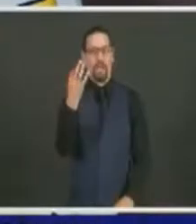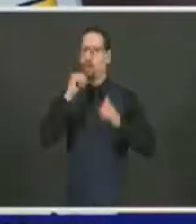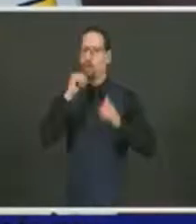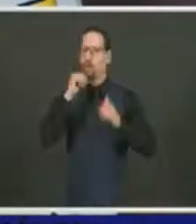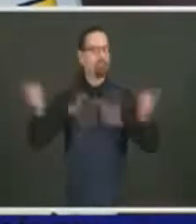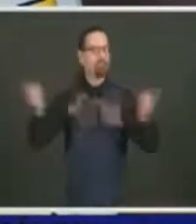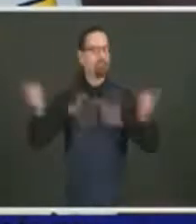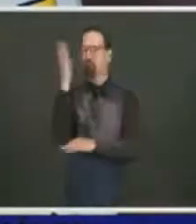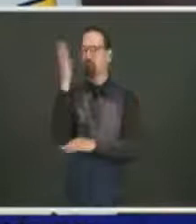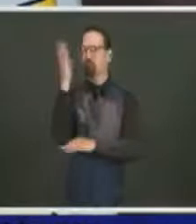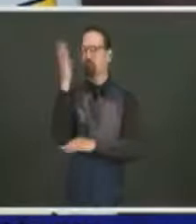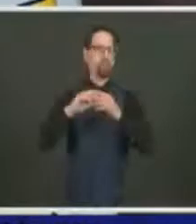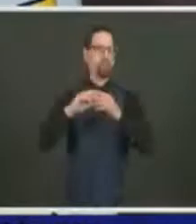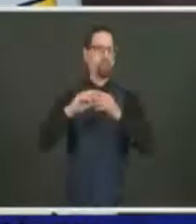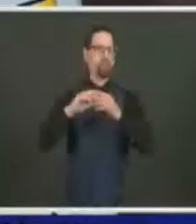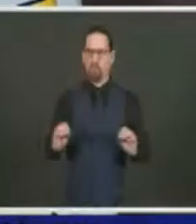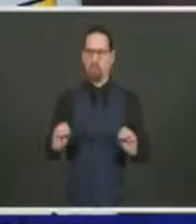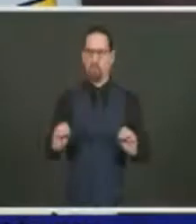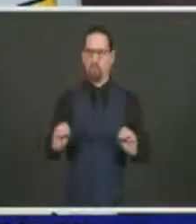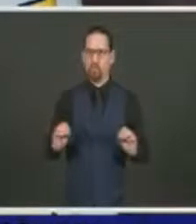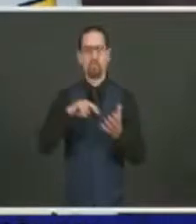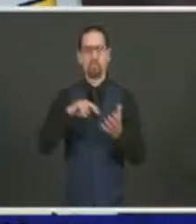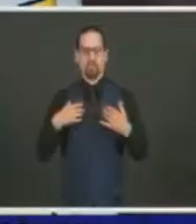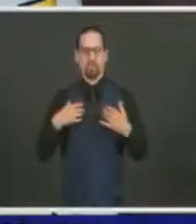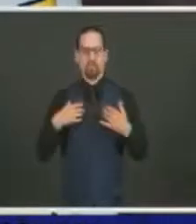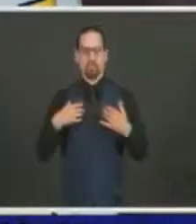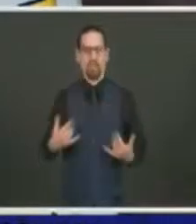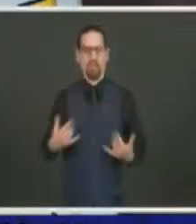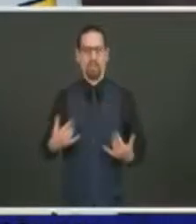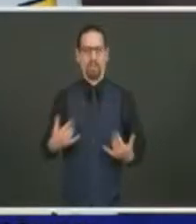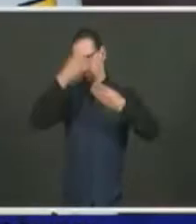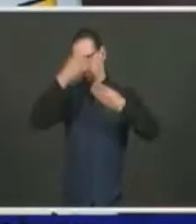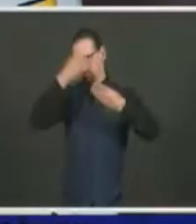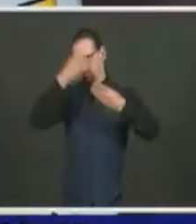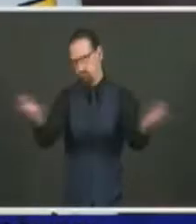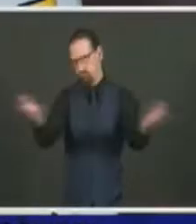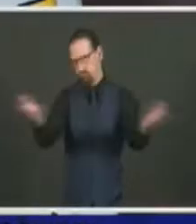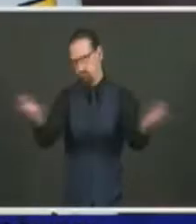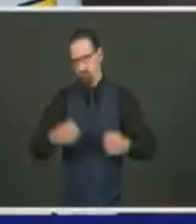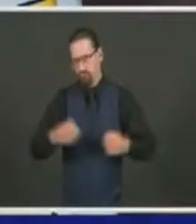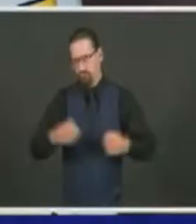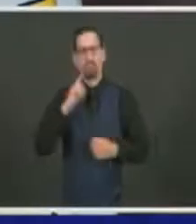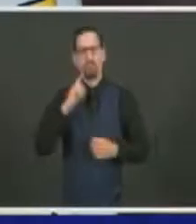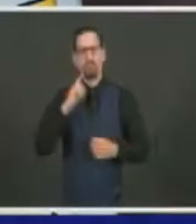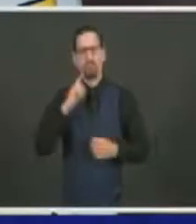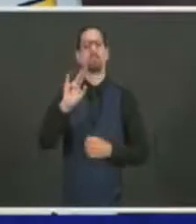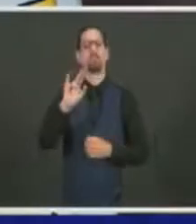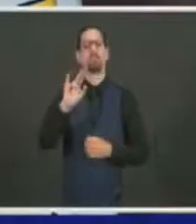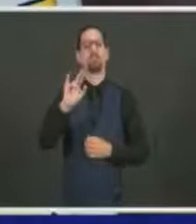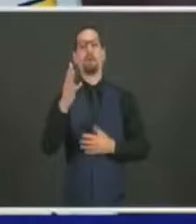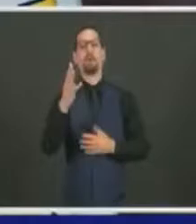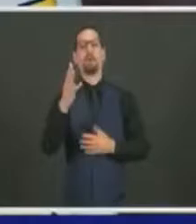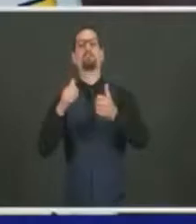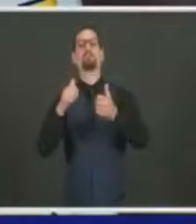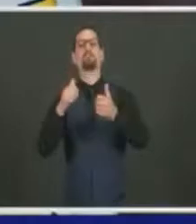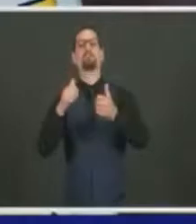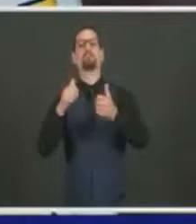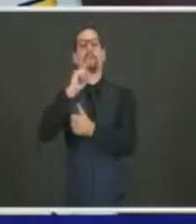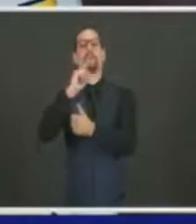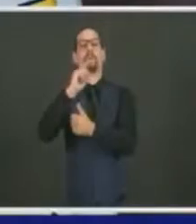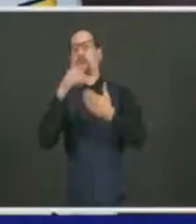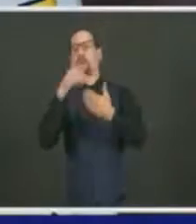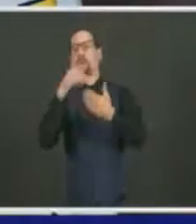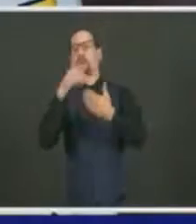4th of July to extend the executive orders. So I will be extending the following executive orders